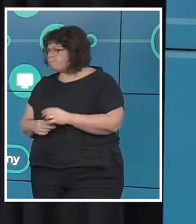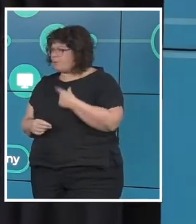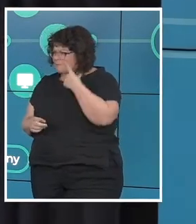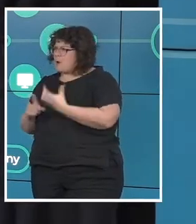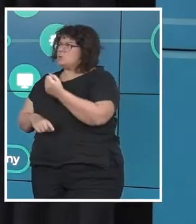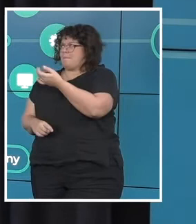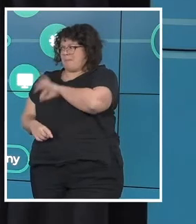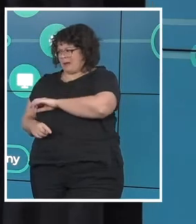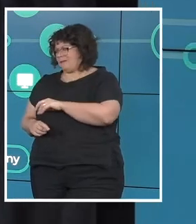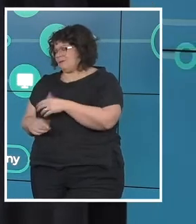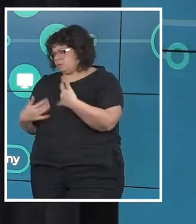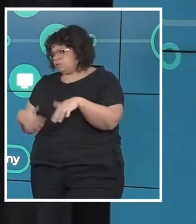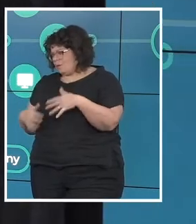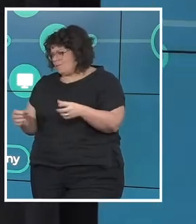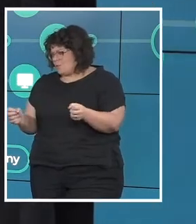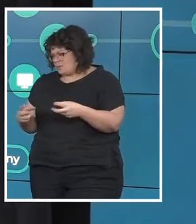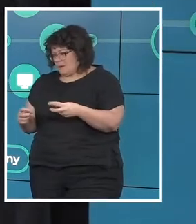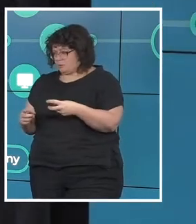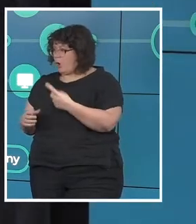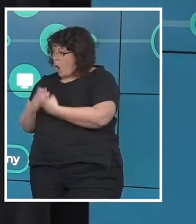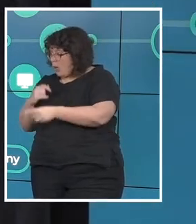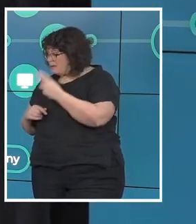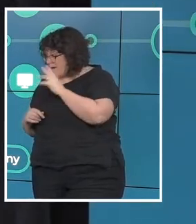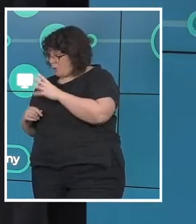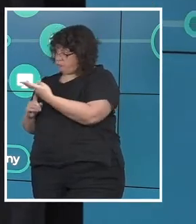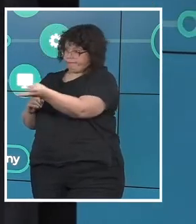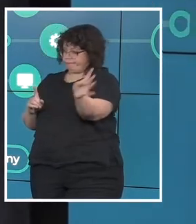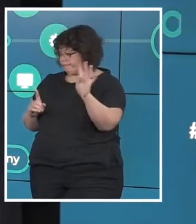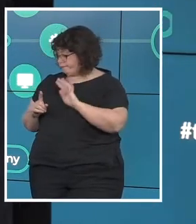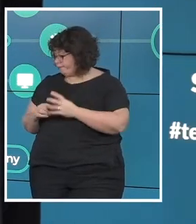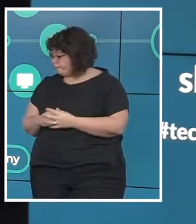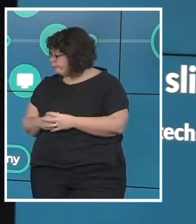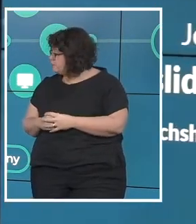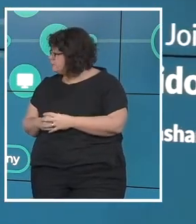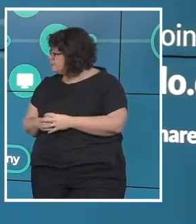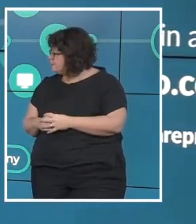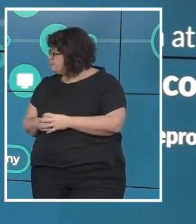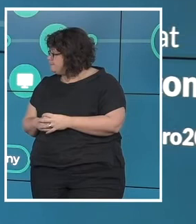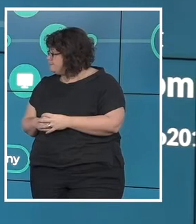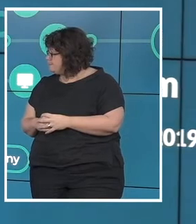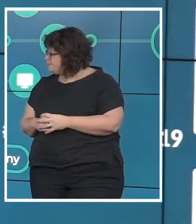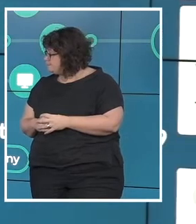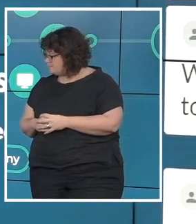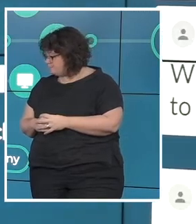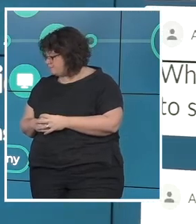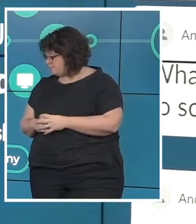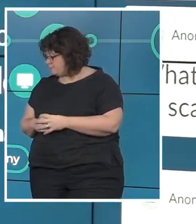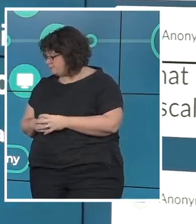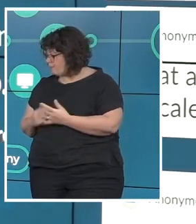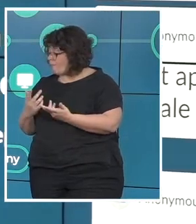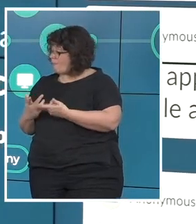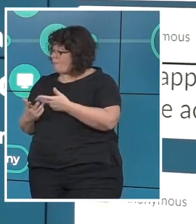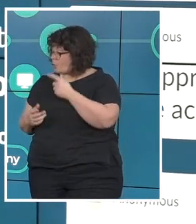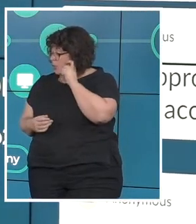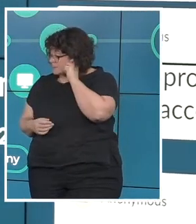you. Another tip that we've had is we always actually, Gareth, this is a bit like the one you said. We always do it as